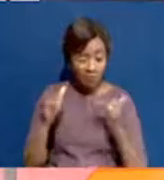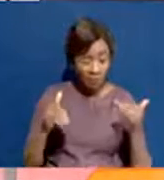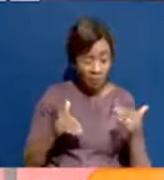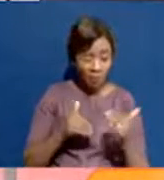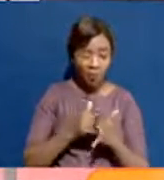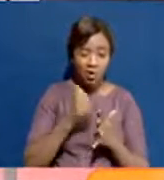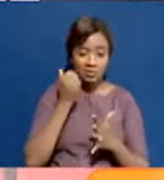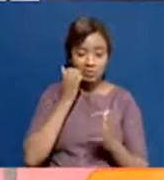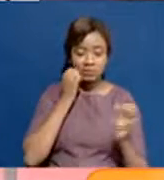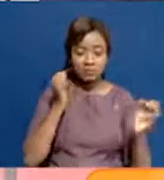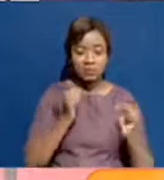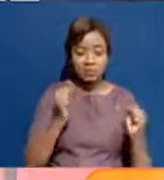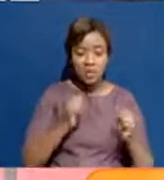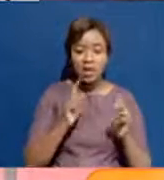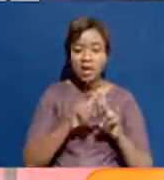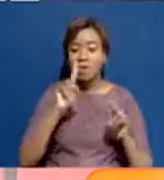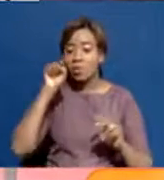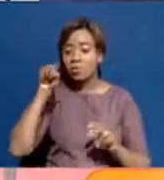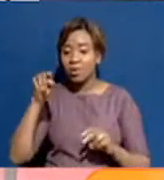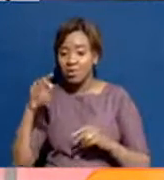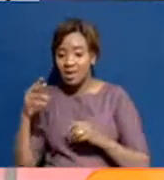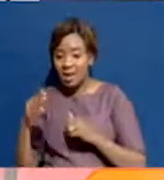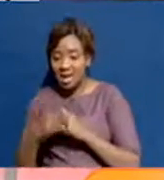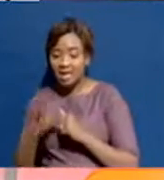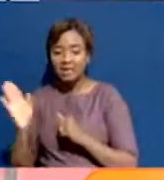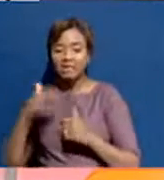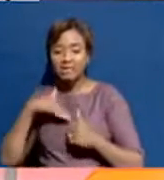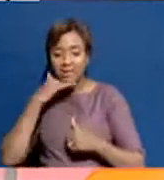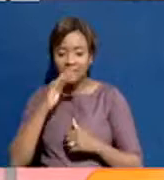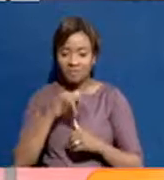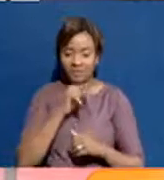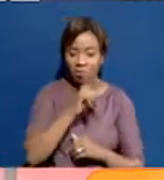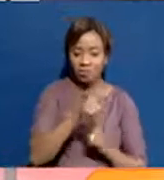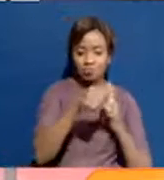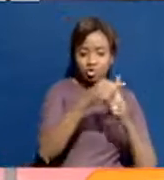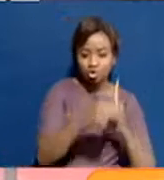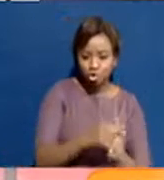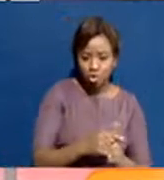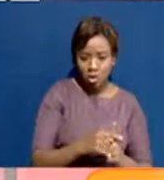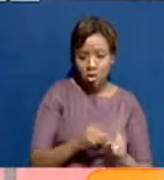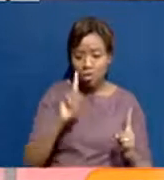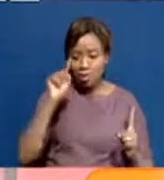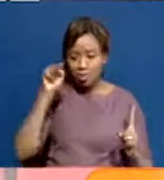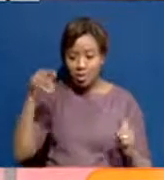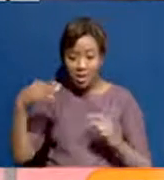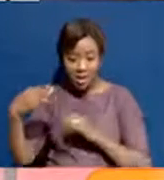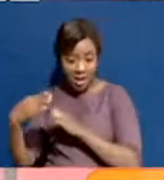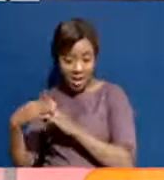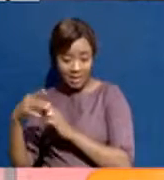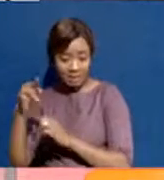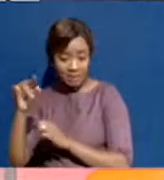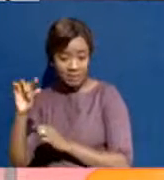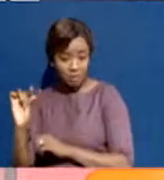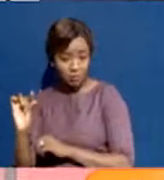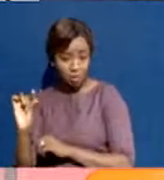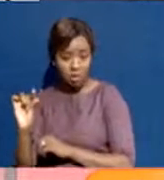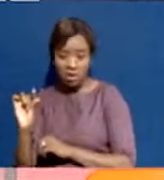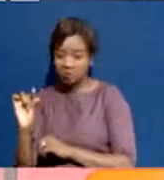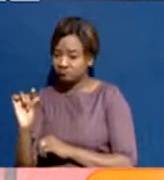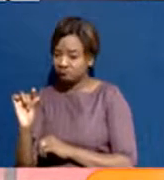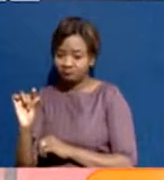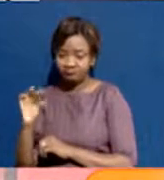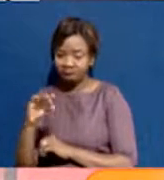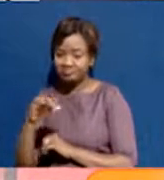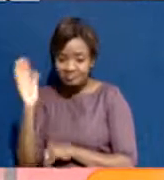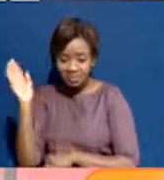and 1.9% deaths across the globe. Now, that might seem like a small percentage, but based on the absolute numbers, it is still